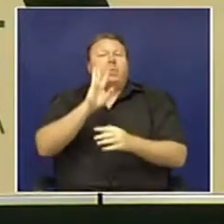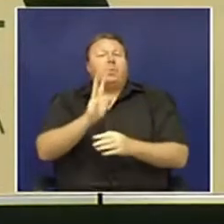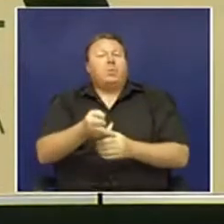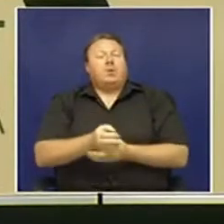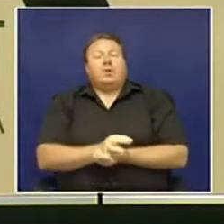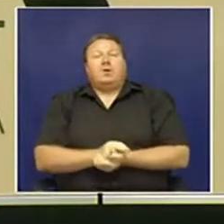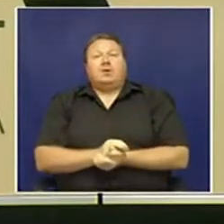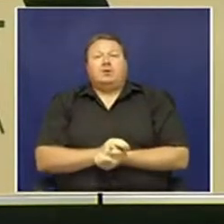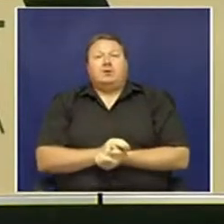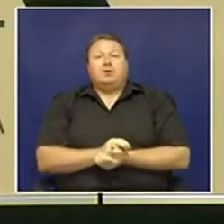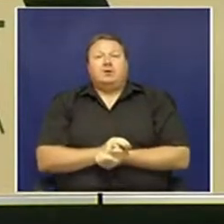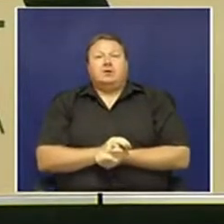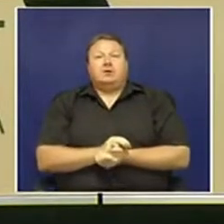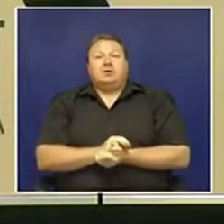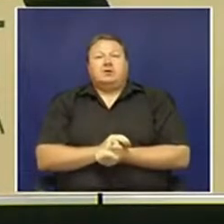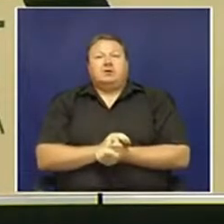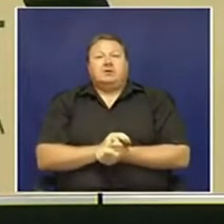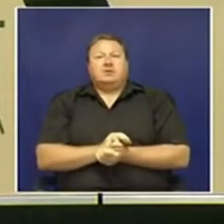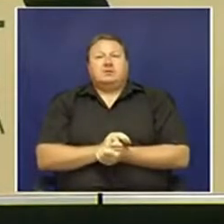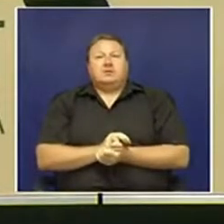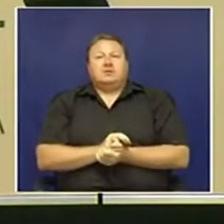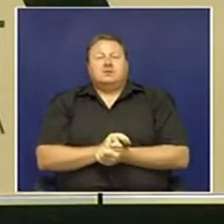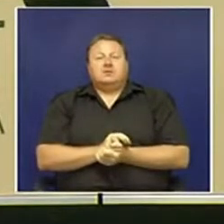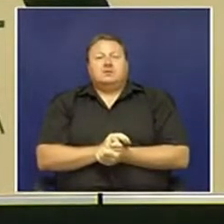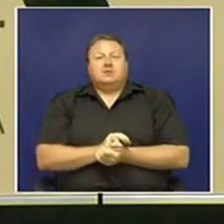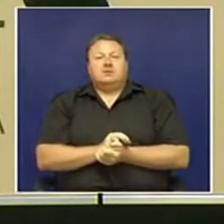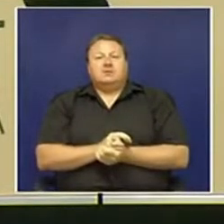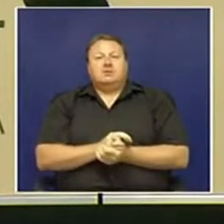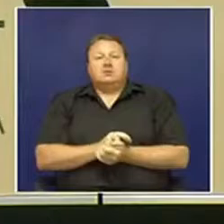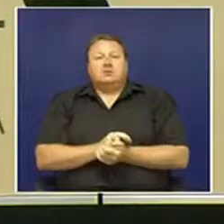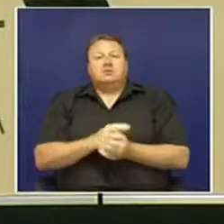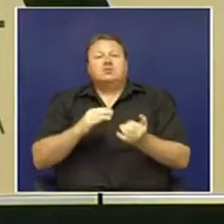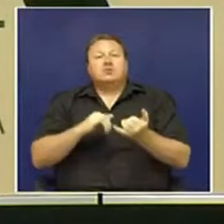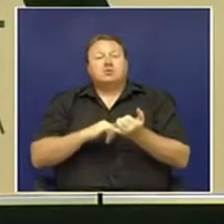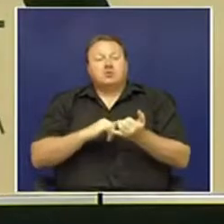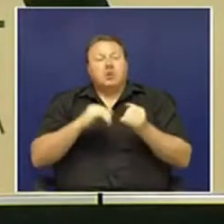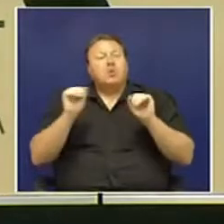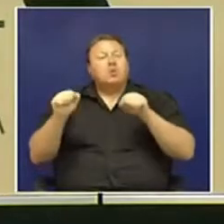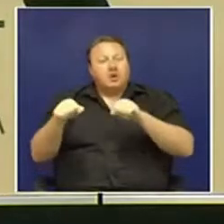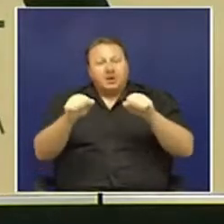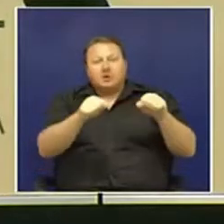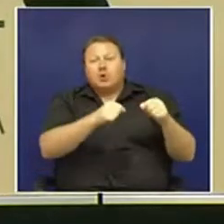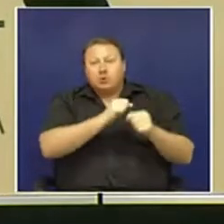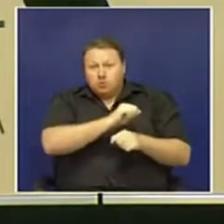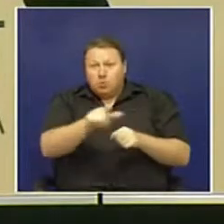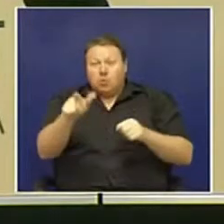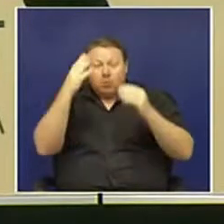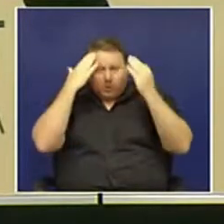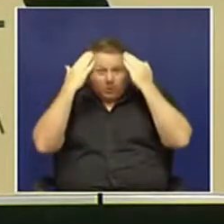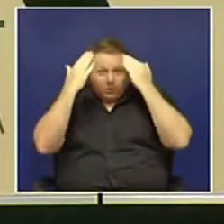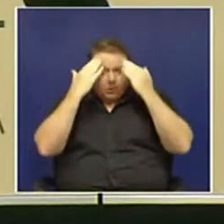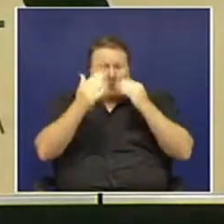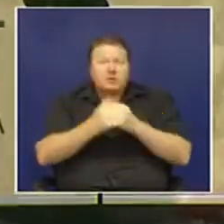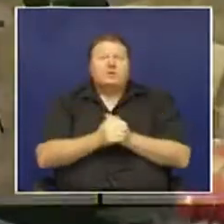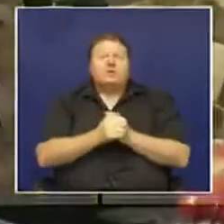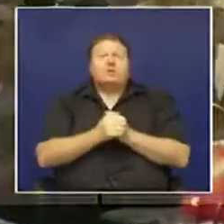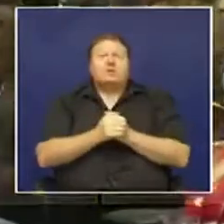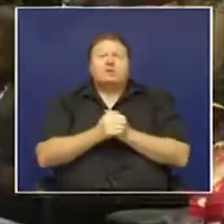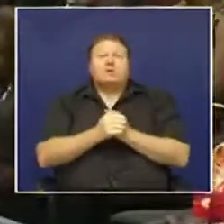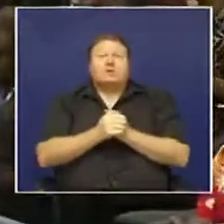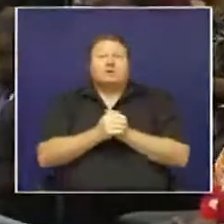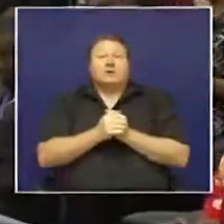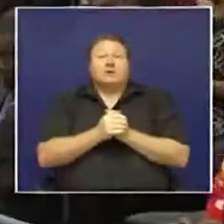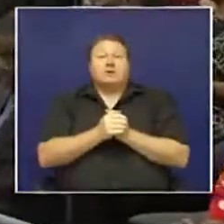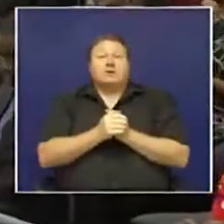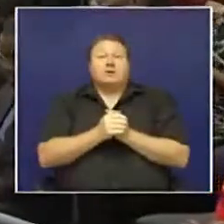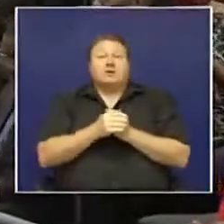to recognize all of you and be happy this time that Minister of Finance and the